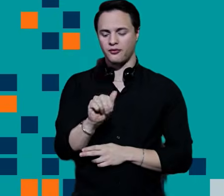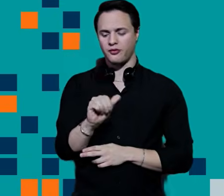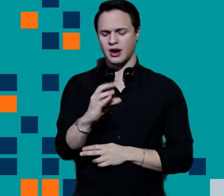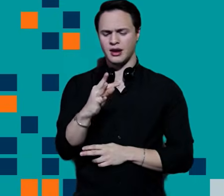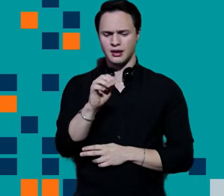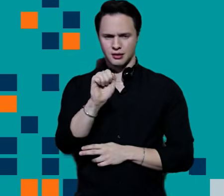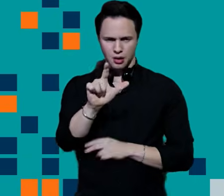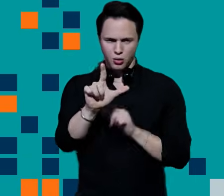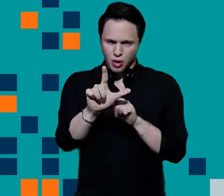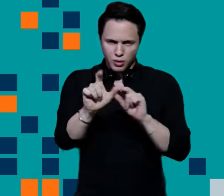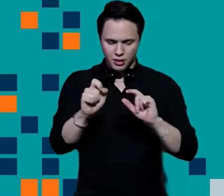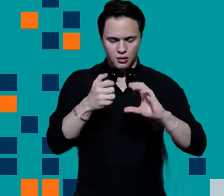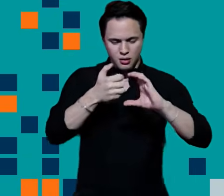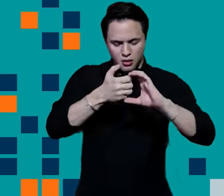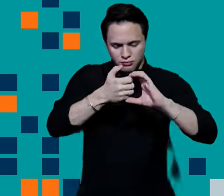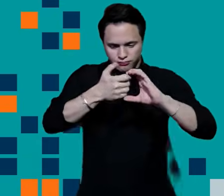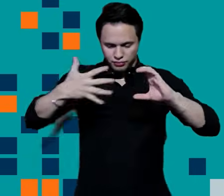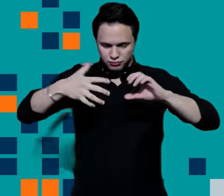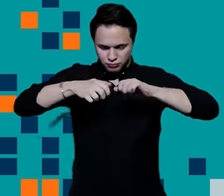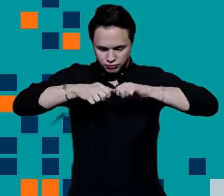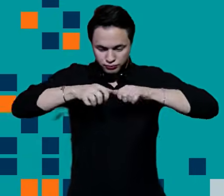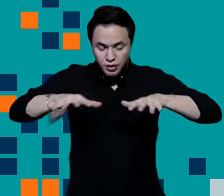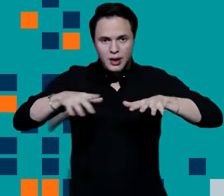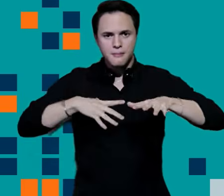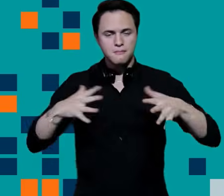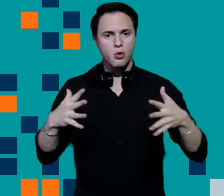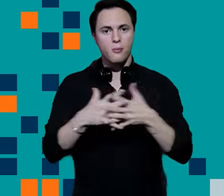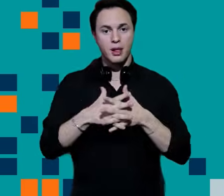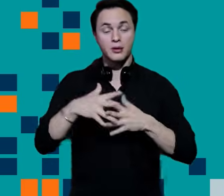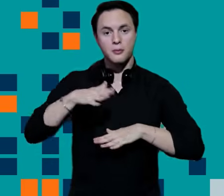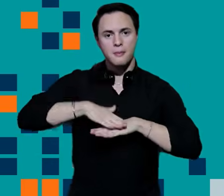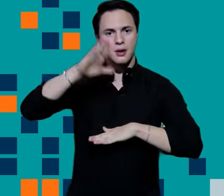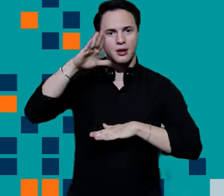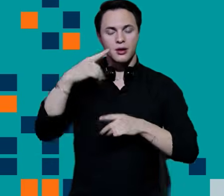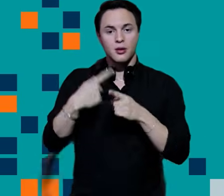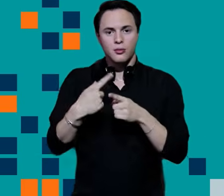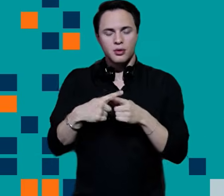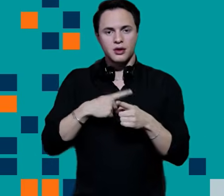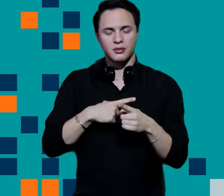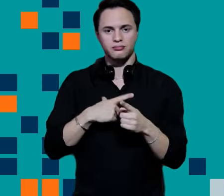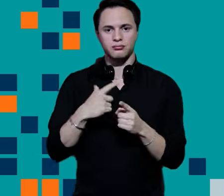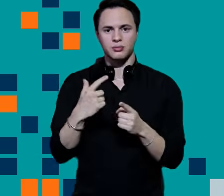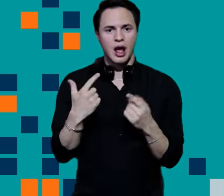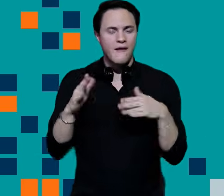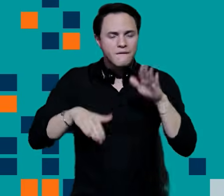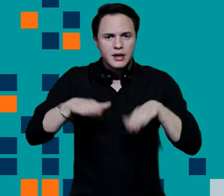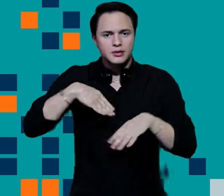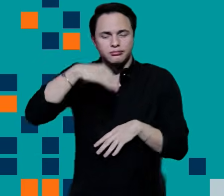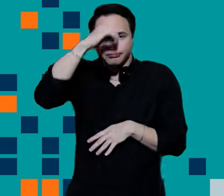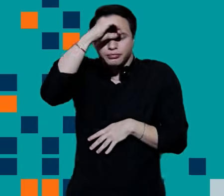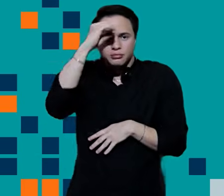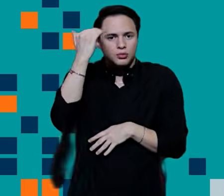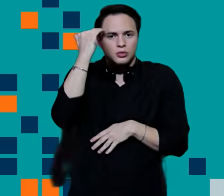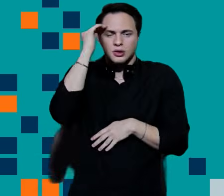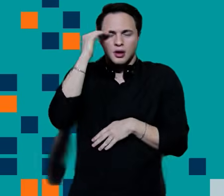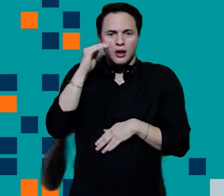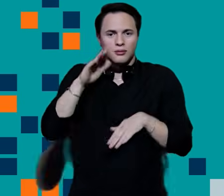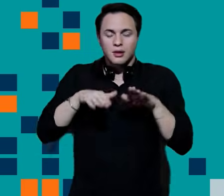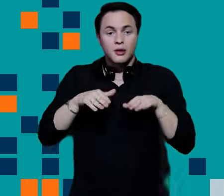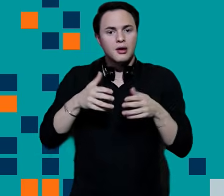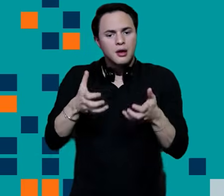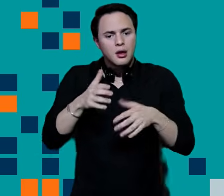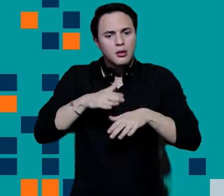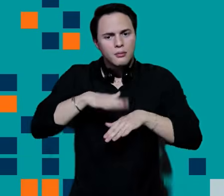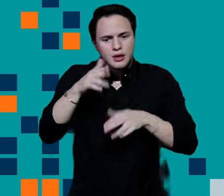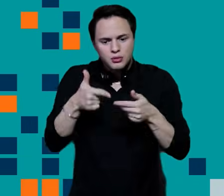that aren't too complex. Think of a thicket in a forest, which are very hard to understand. If they're very simple and boring, if they're